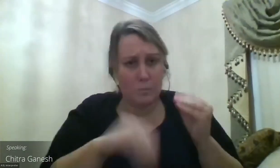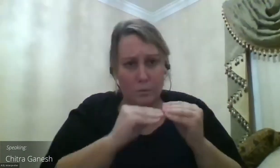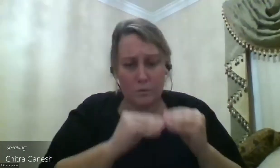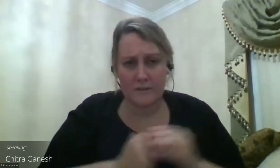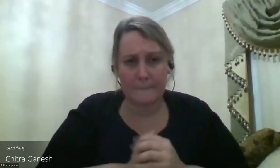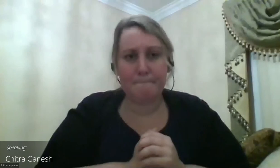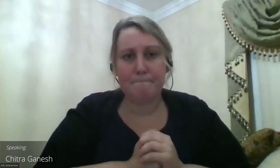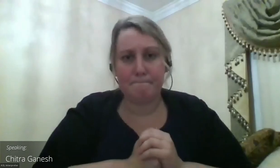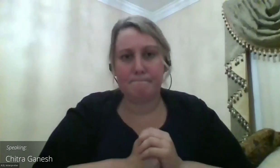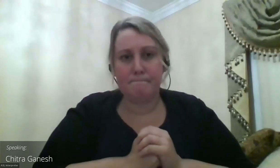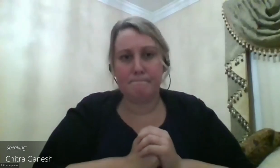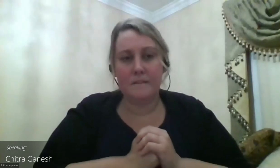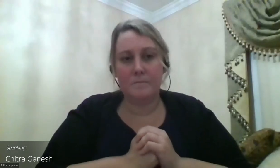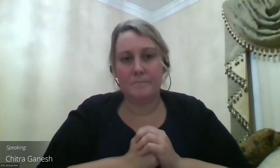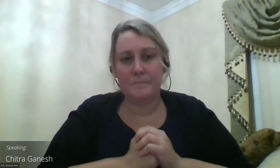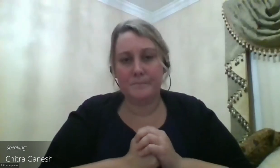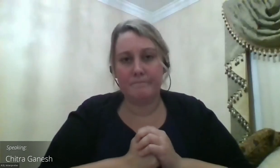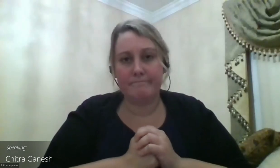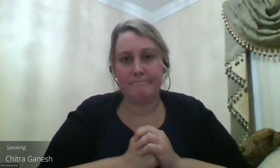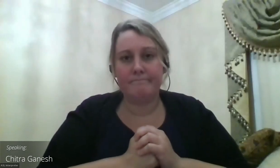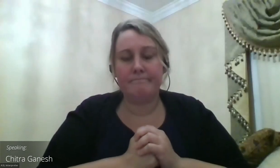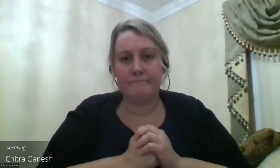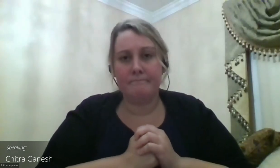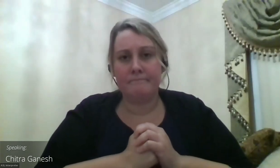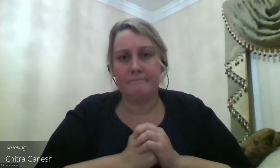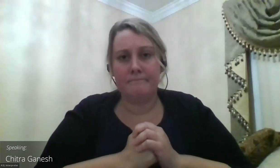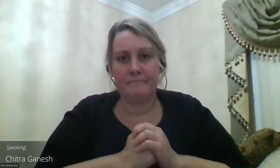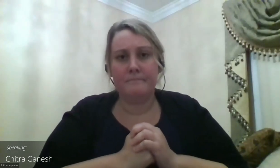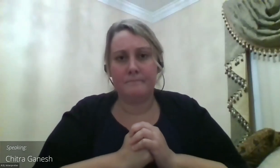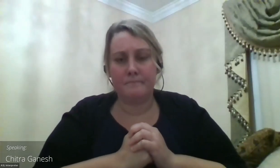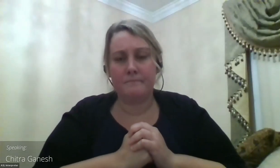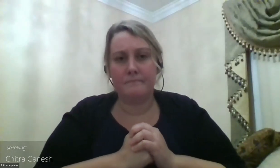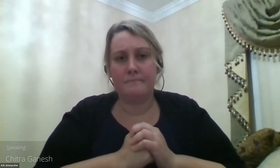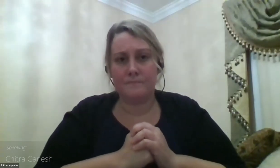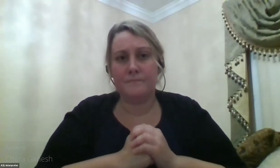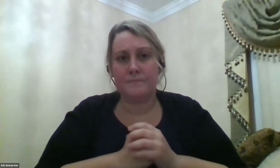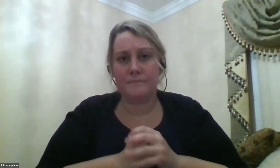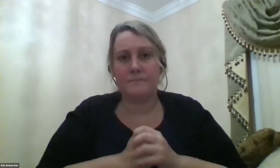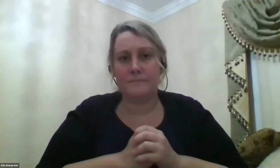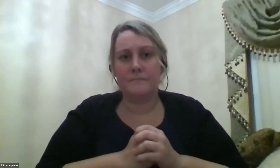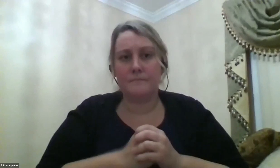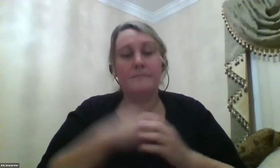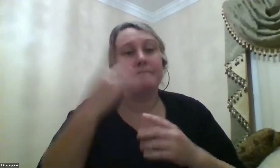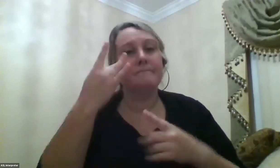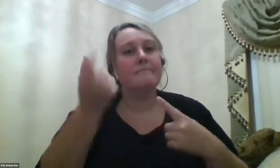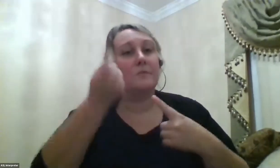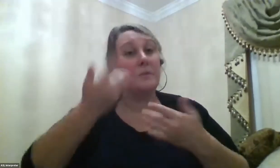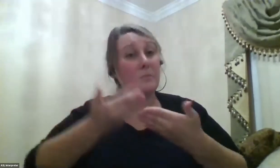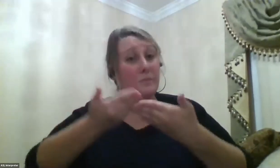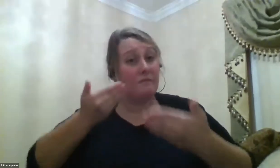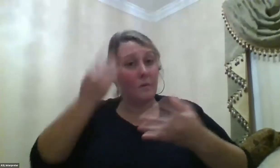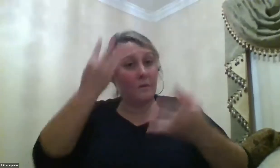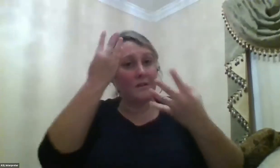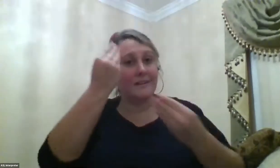uh, or for many people in a certain generation before information was disseminated online.